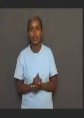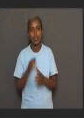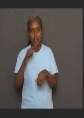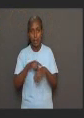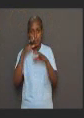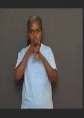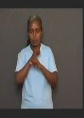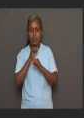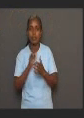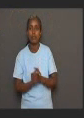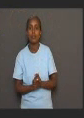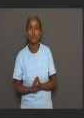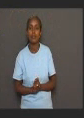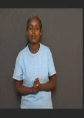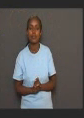Time's up!